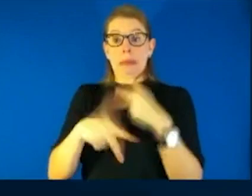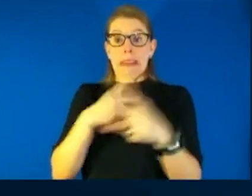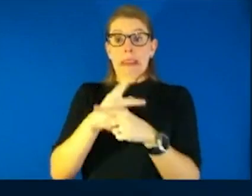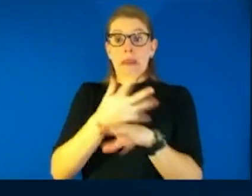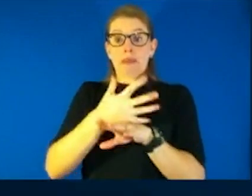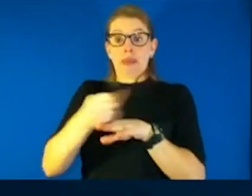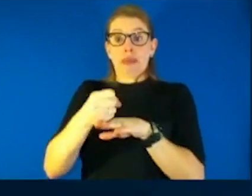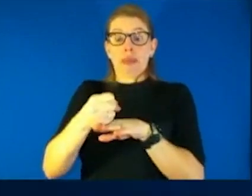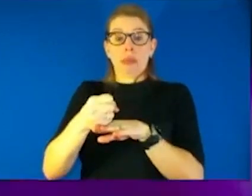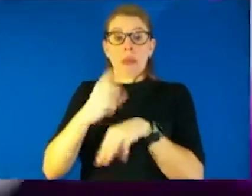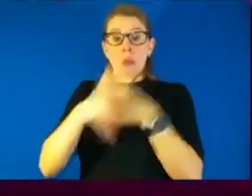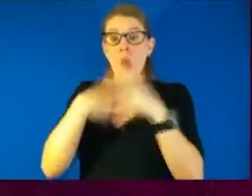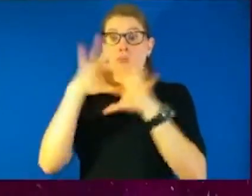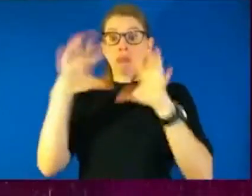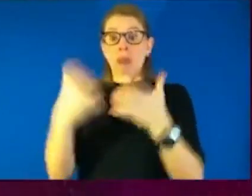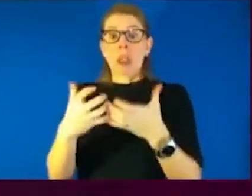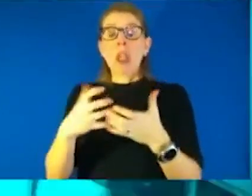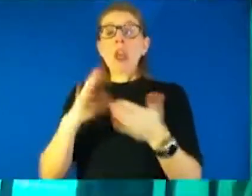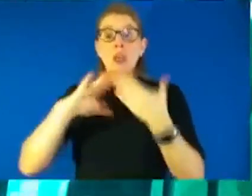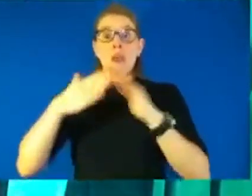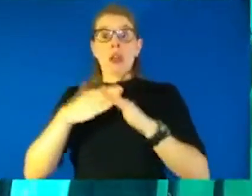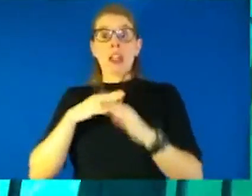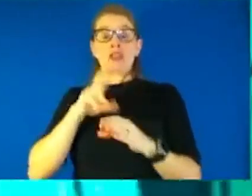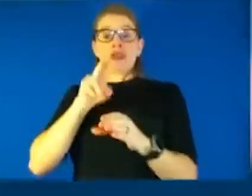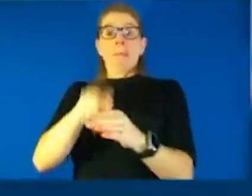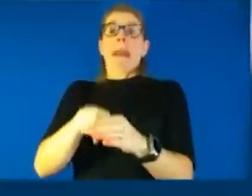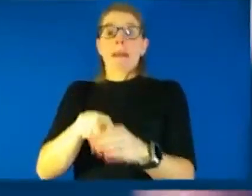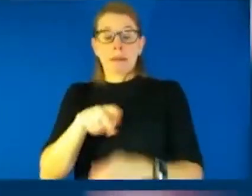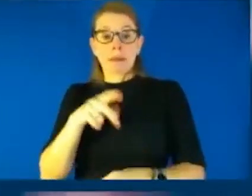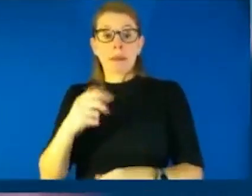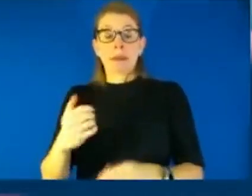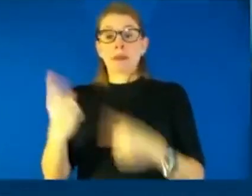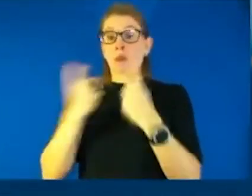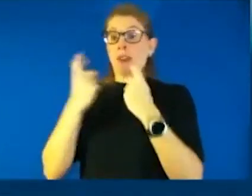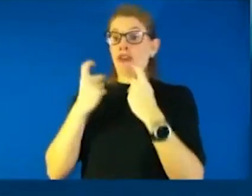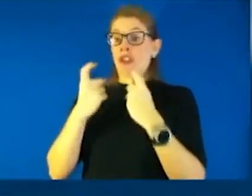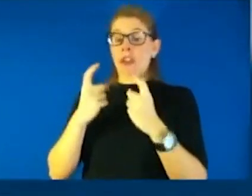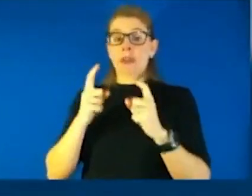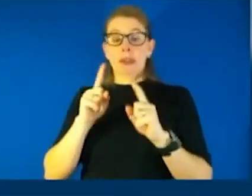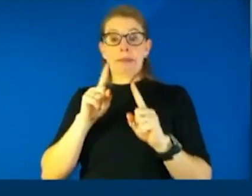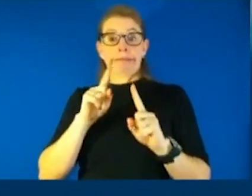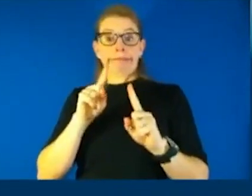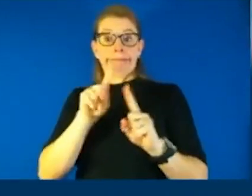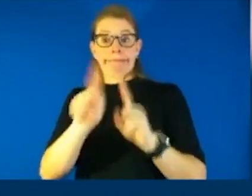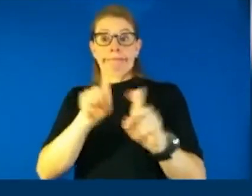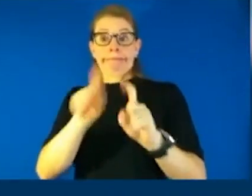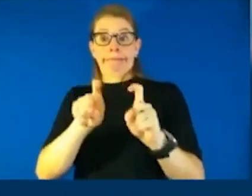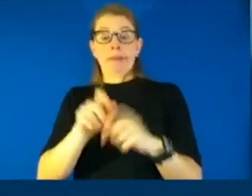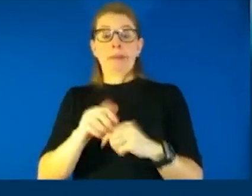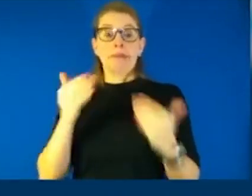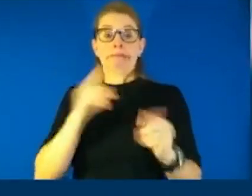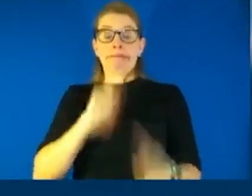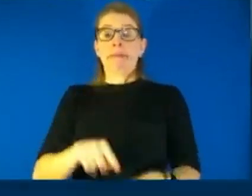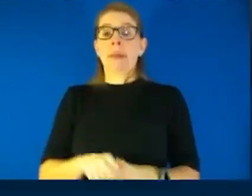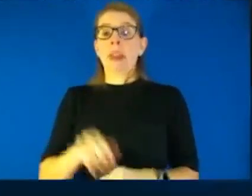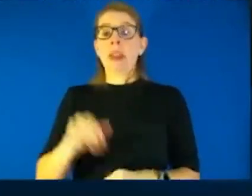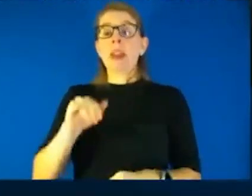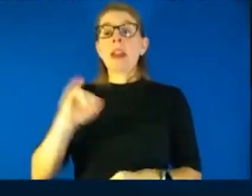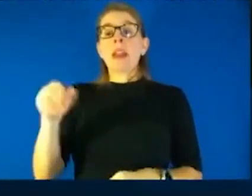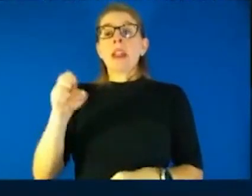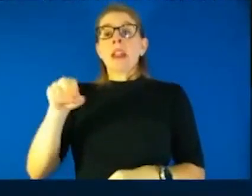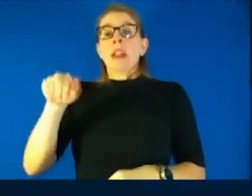our community jump in because they've got some great questions coming. Let's just get to it. And Jean has a question. What